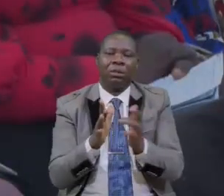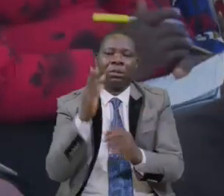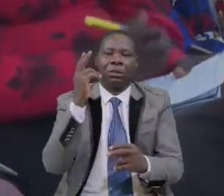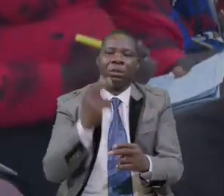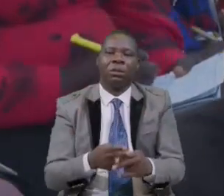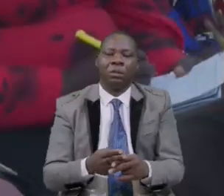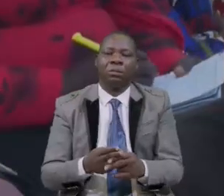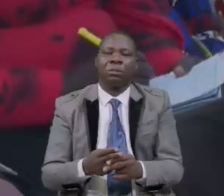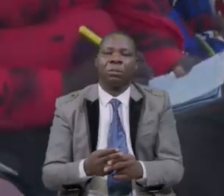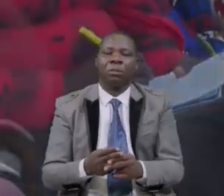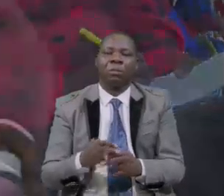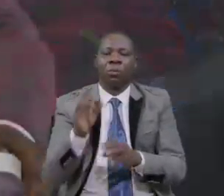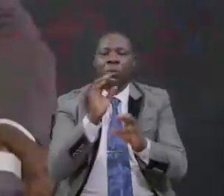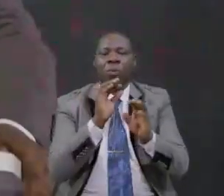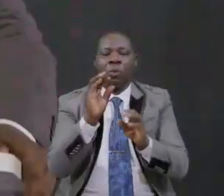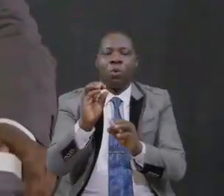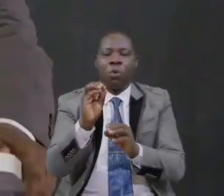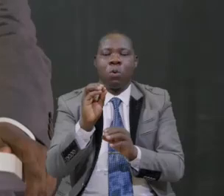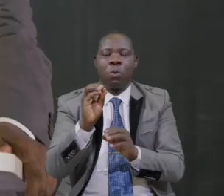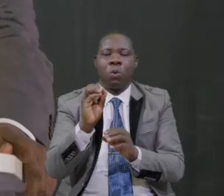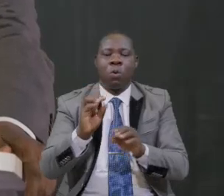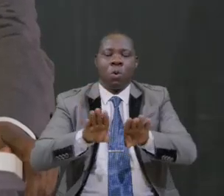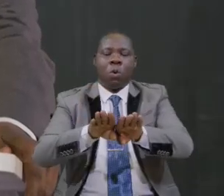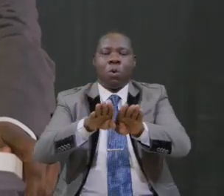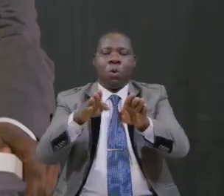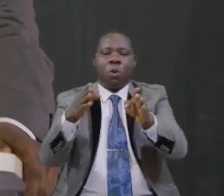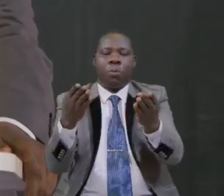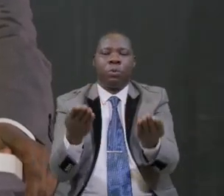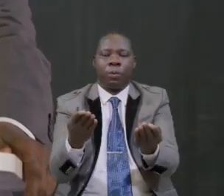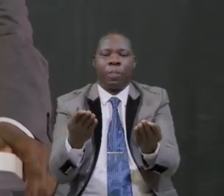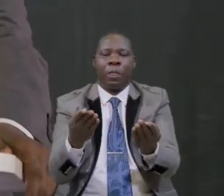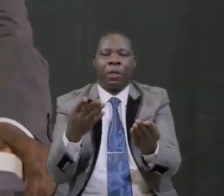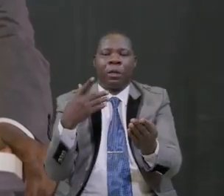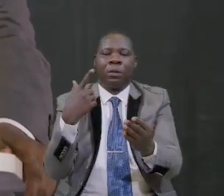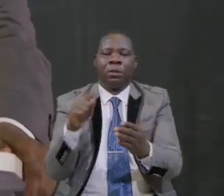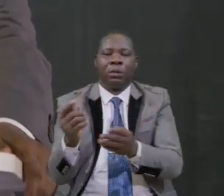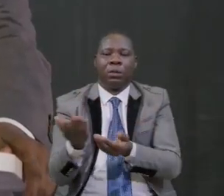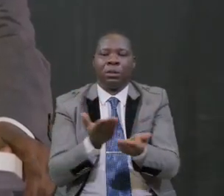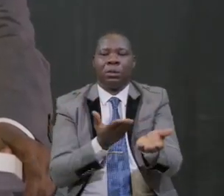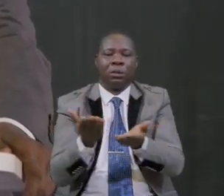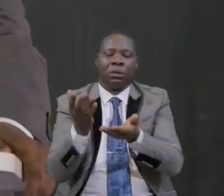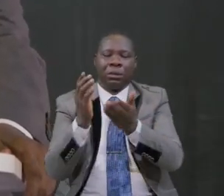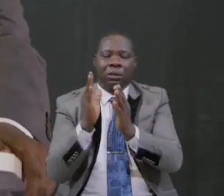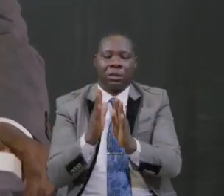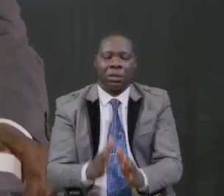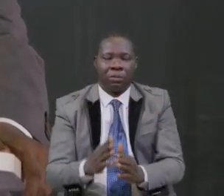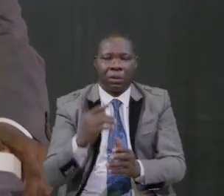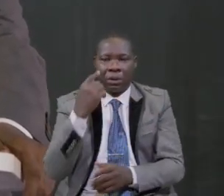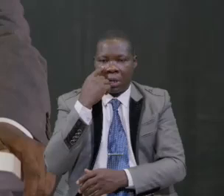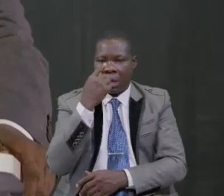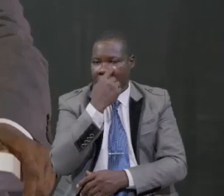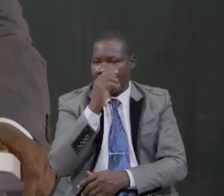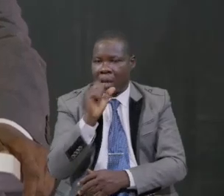Oh, open the servant's eyes to the